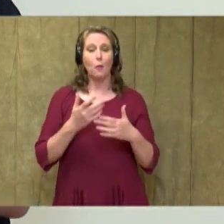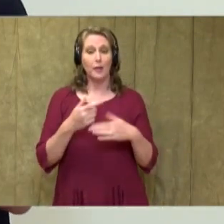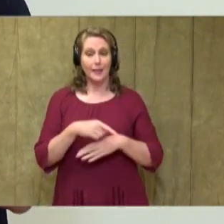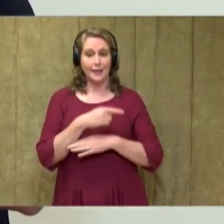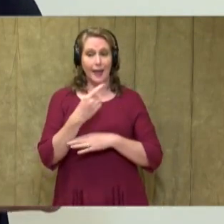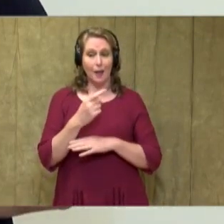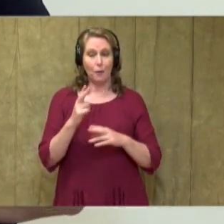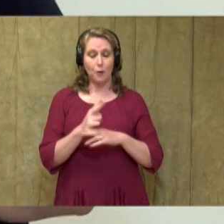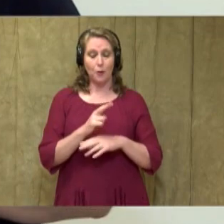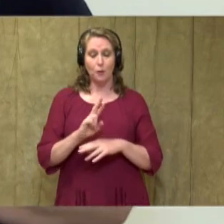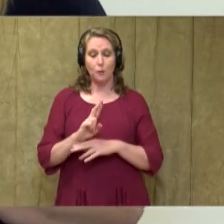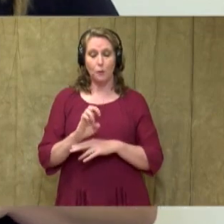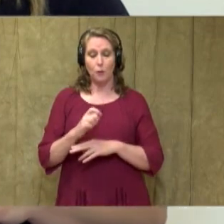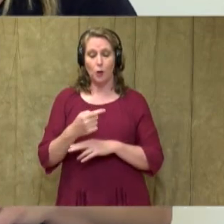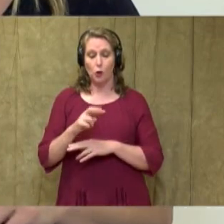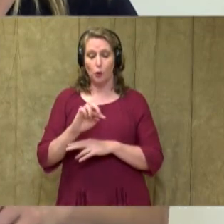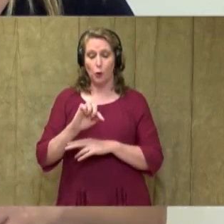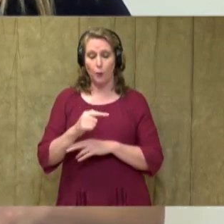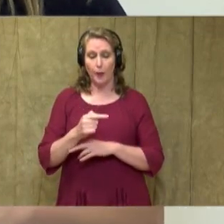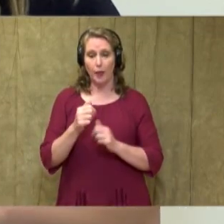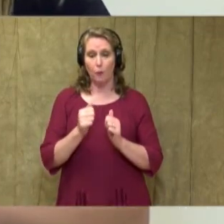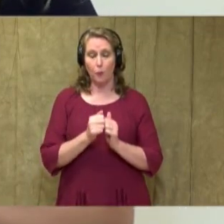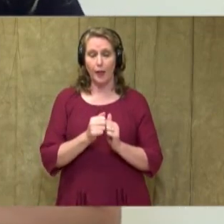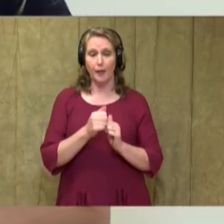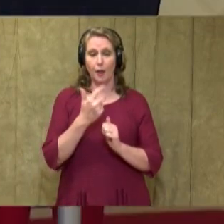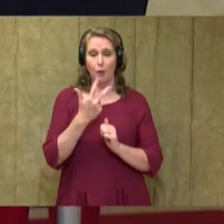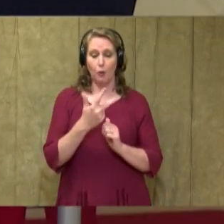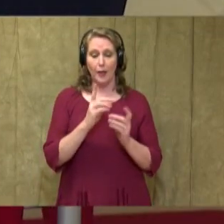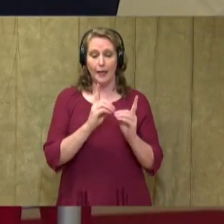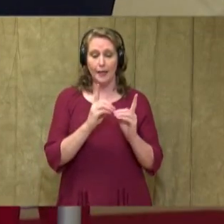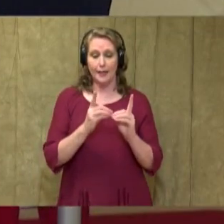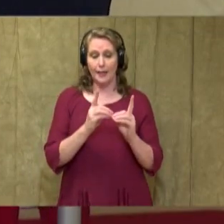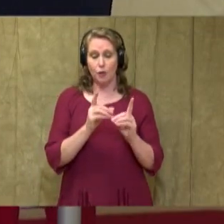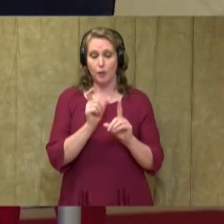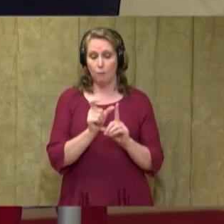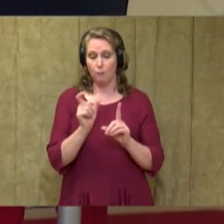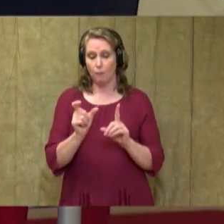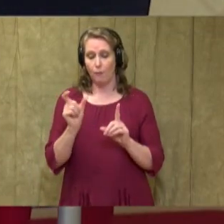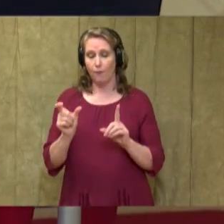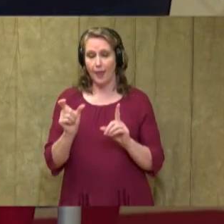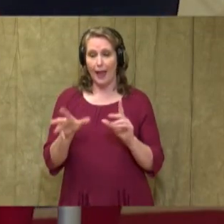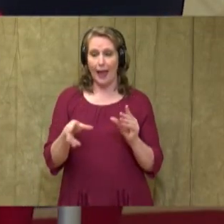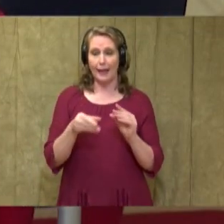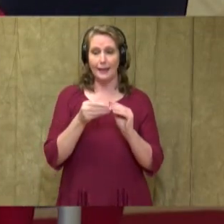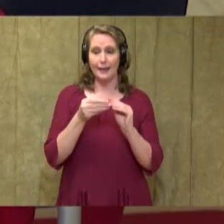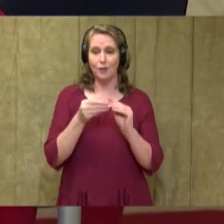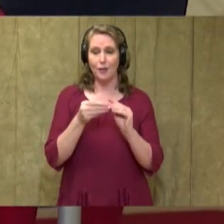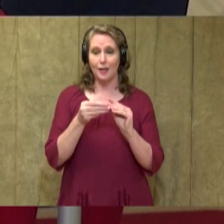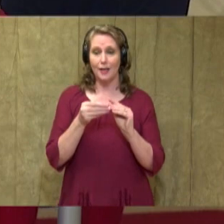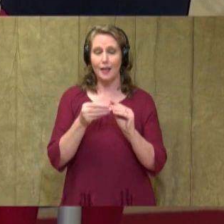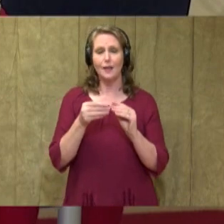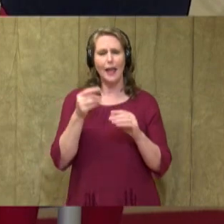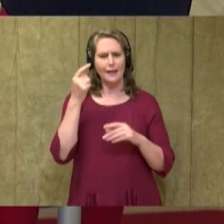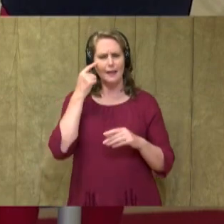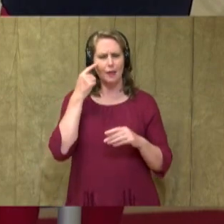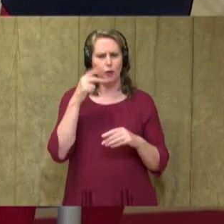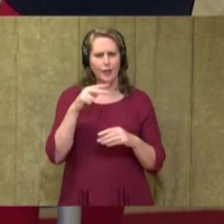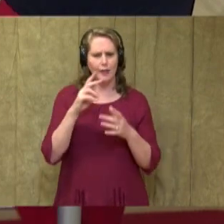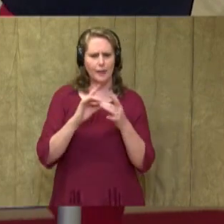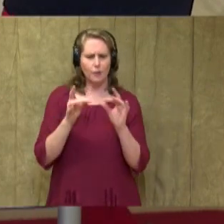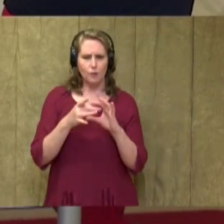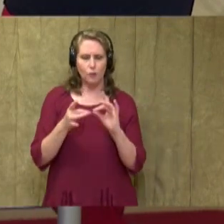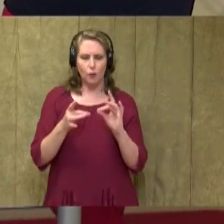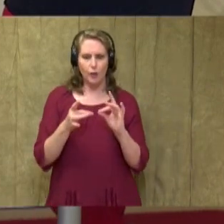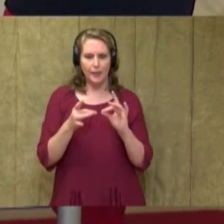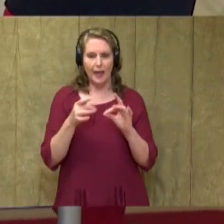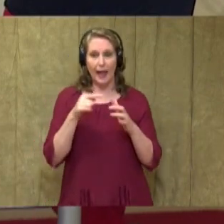regrouping with our three-digit addition. So let's warm up our brains and think about this problem. There